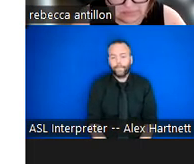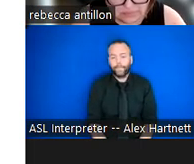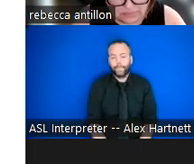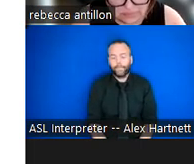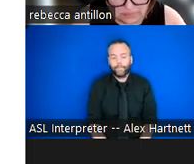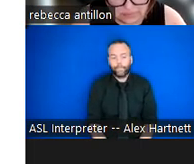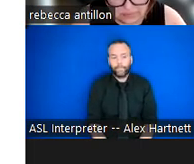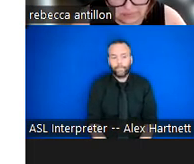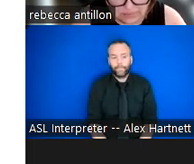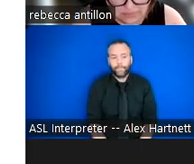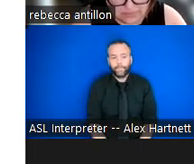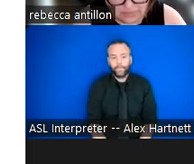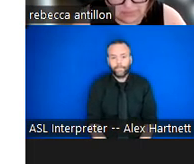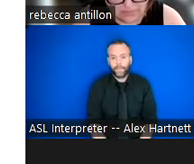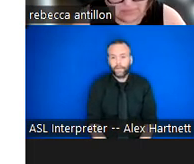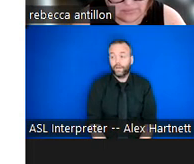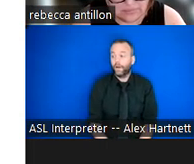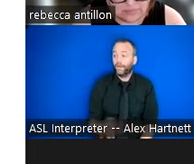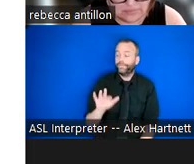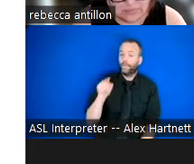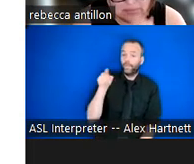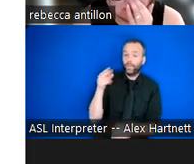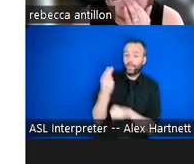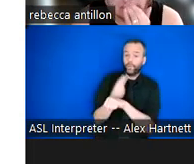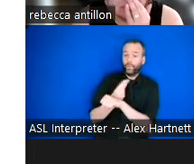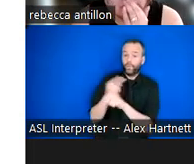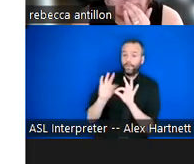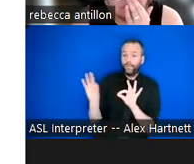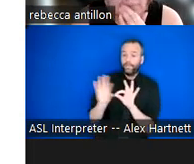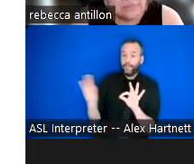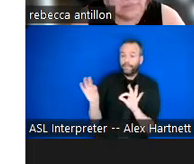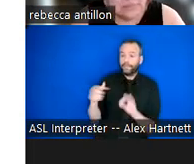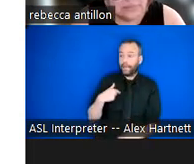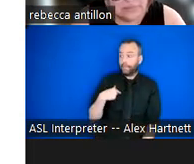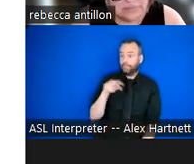It was a phrase that was used in your presentation. That's why I was hoping to know a little bit more.